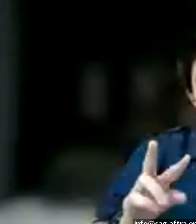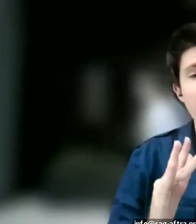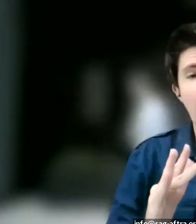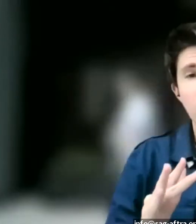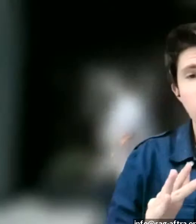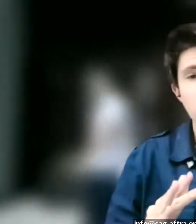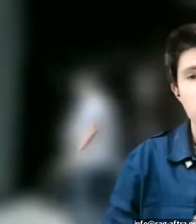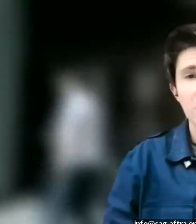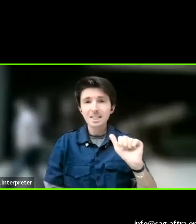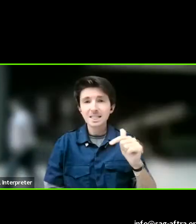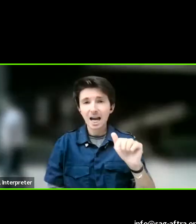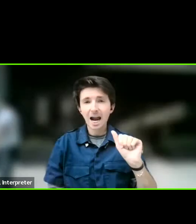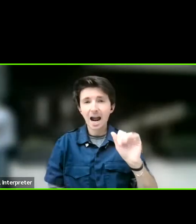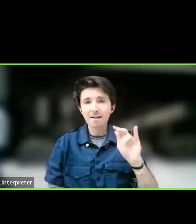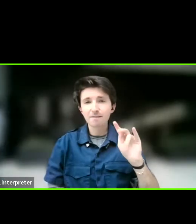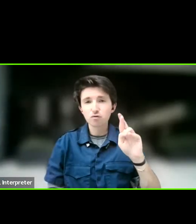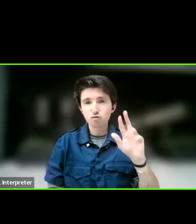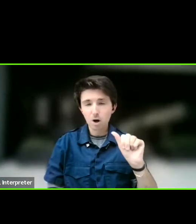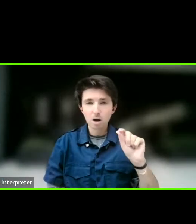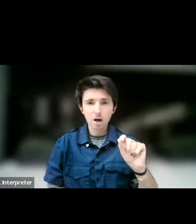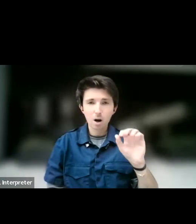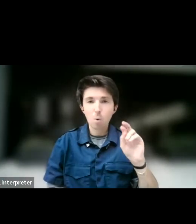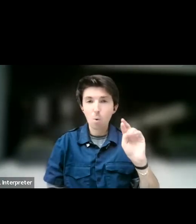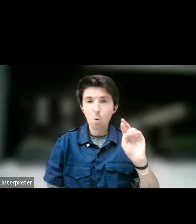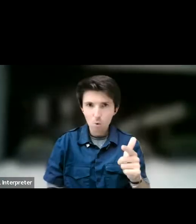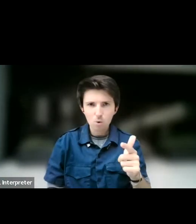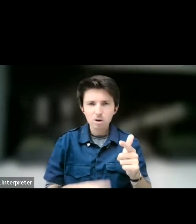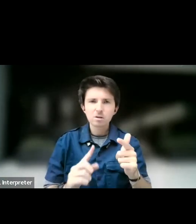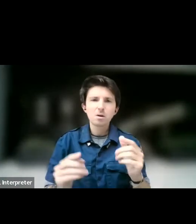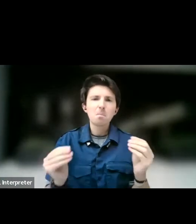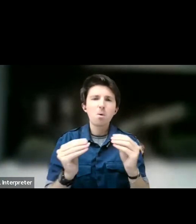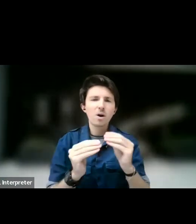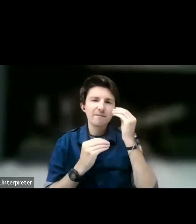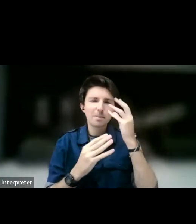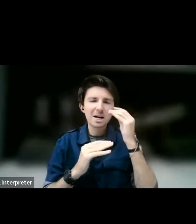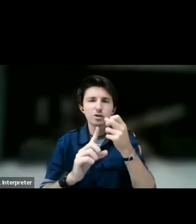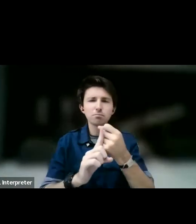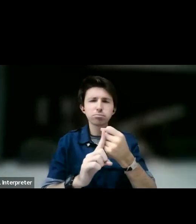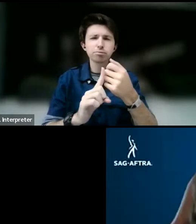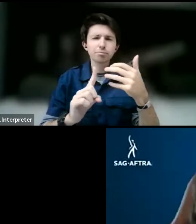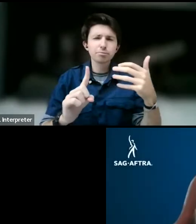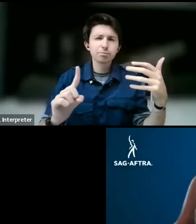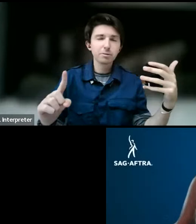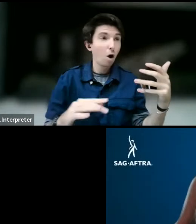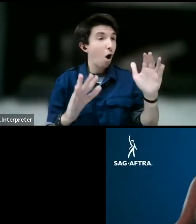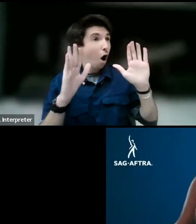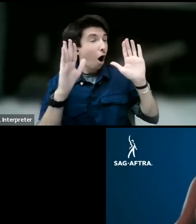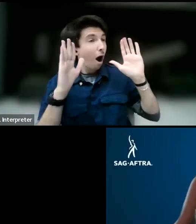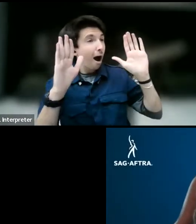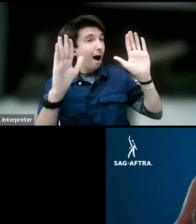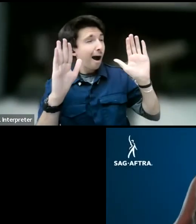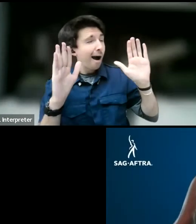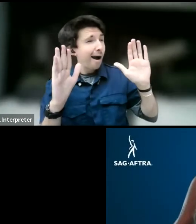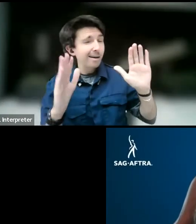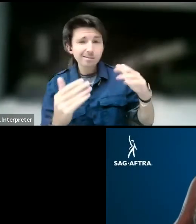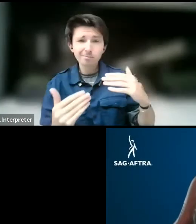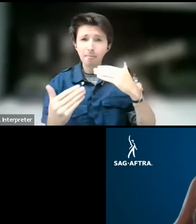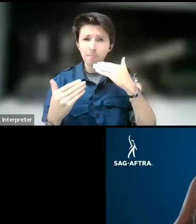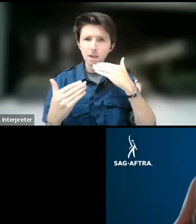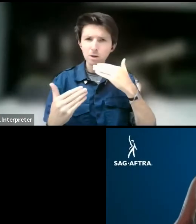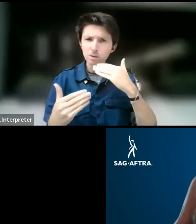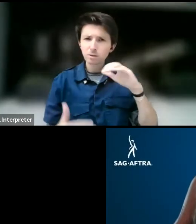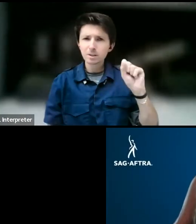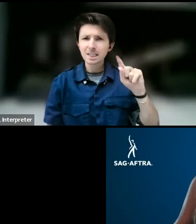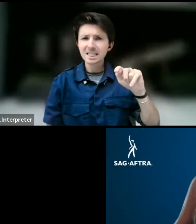Awesome. Thank you, Stephanie. Much appreciated. Have a couple questions for